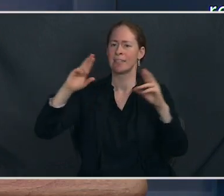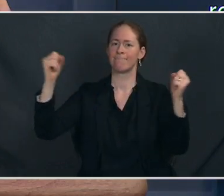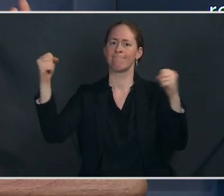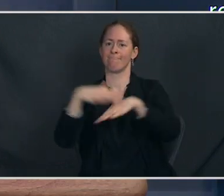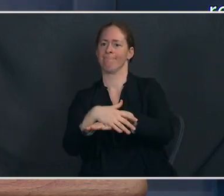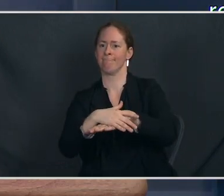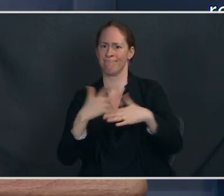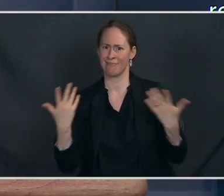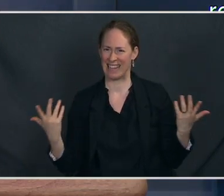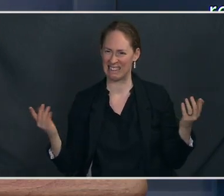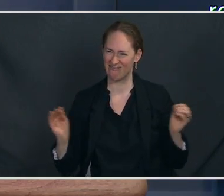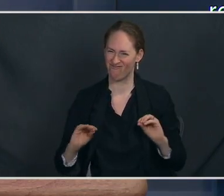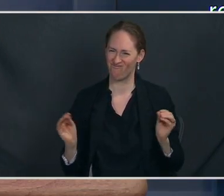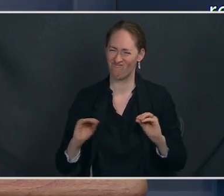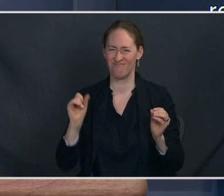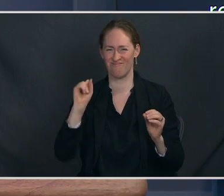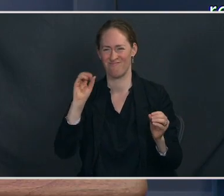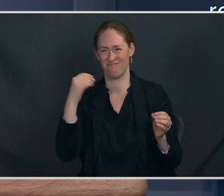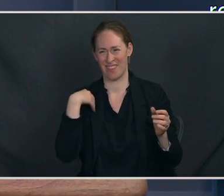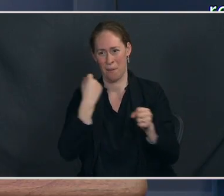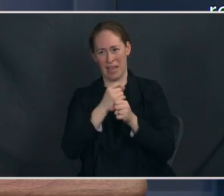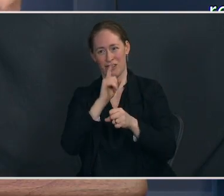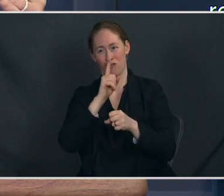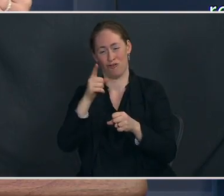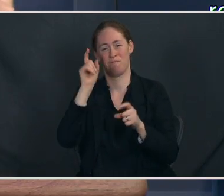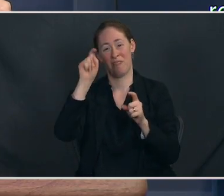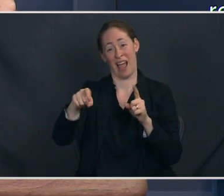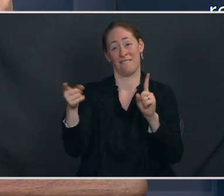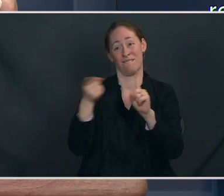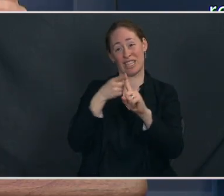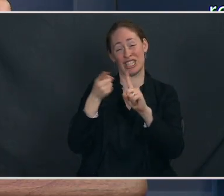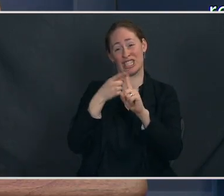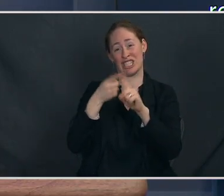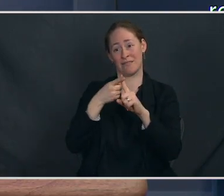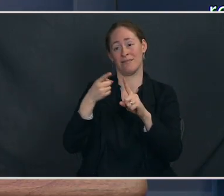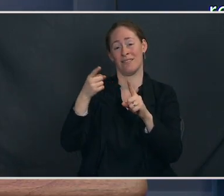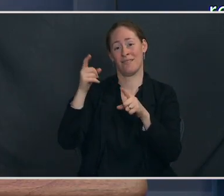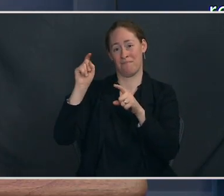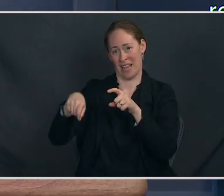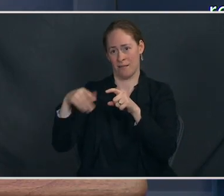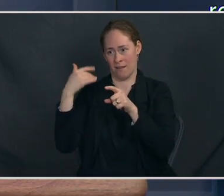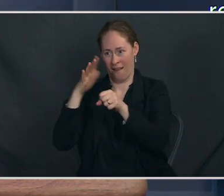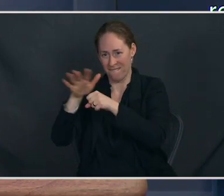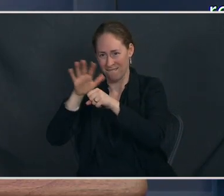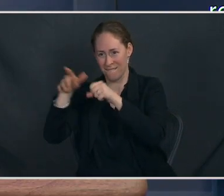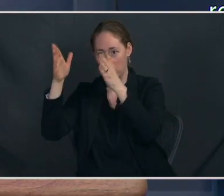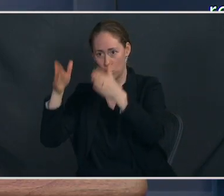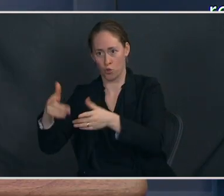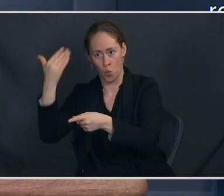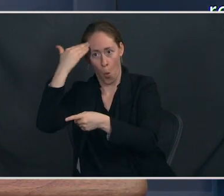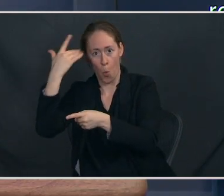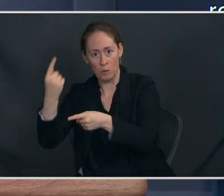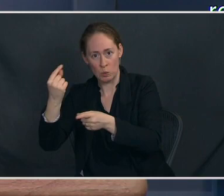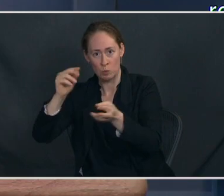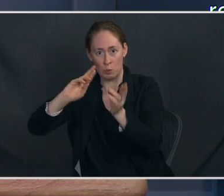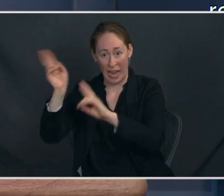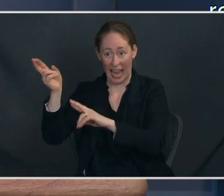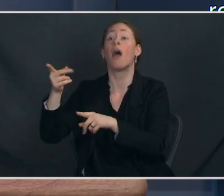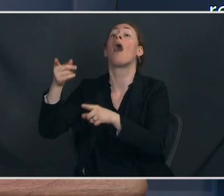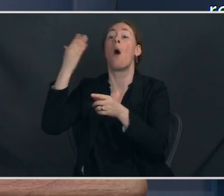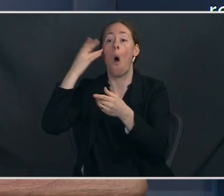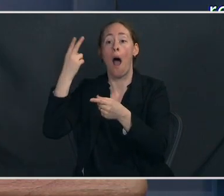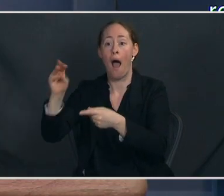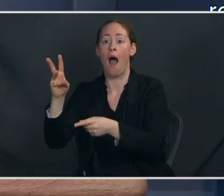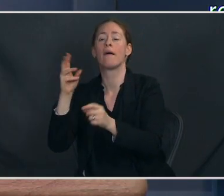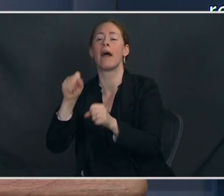the supply is at the rate it needs to be and that states have more advance notice. This is one of the things governors will tell you and have